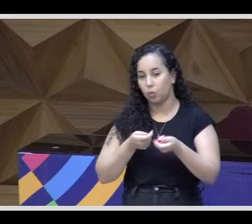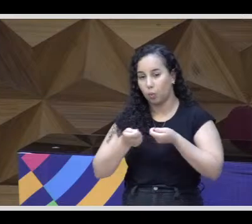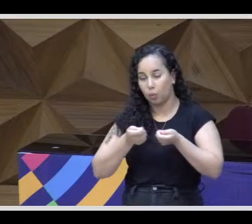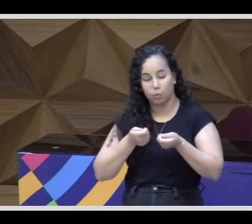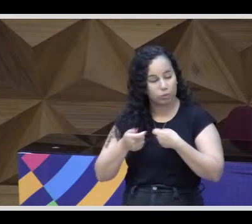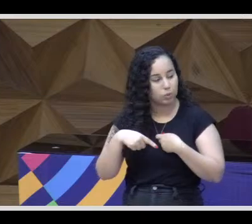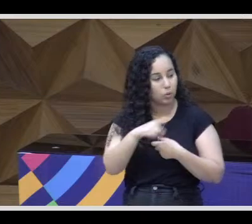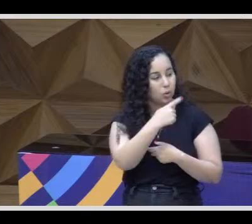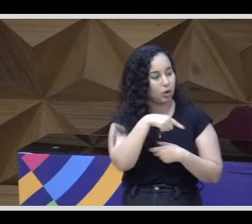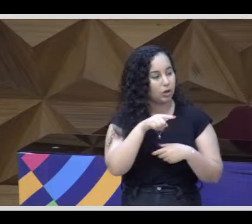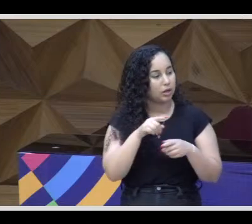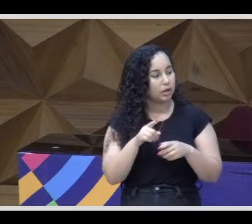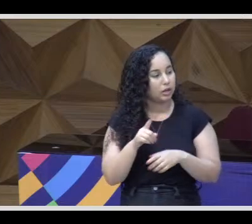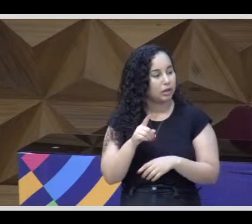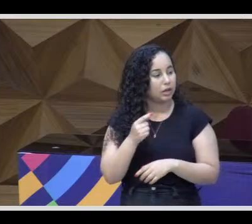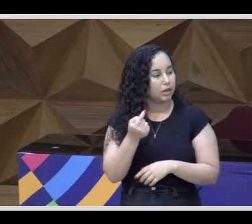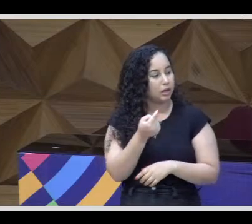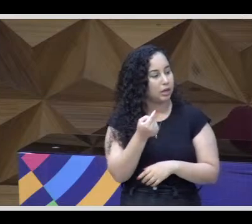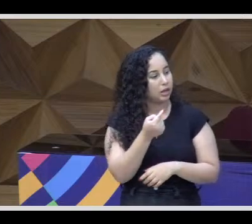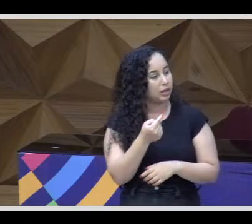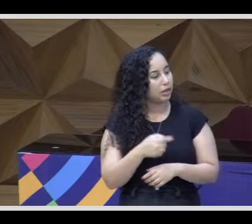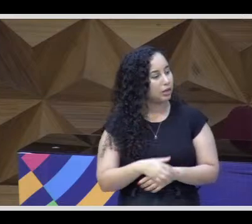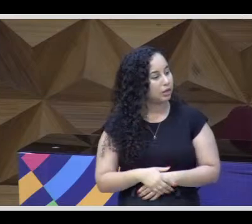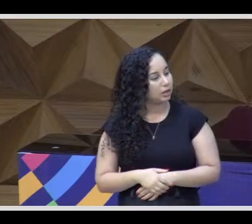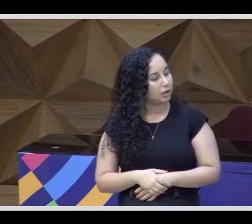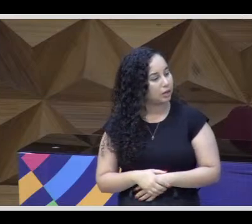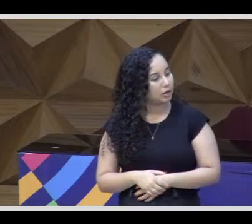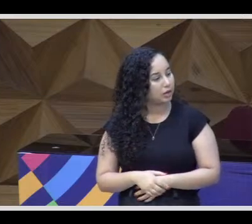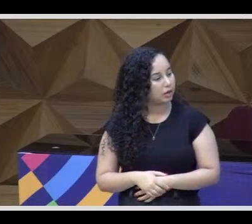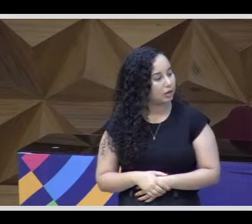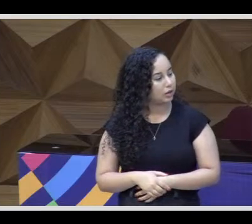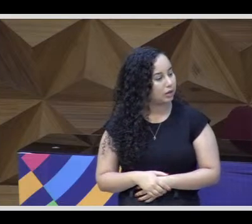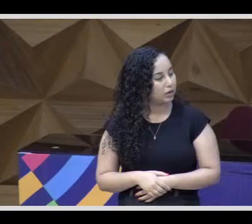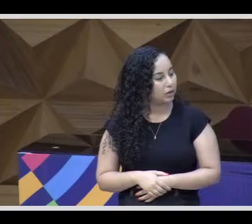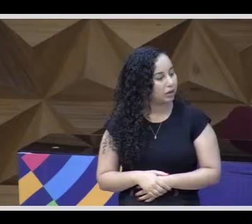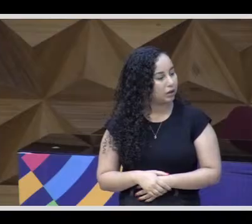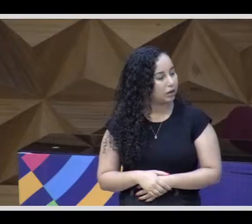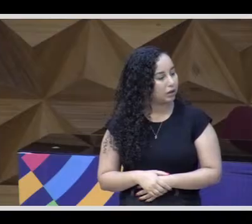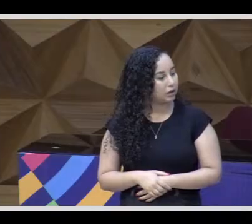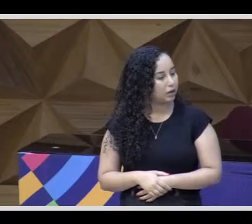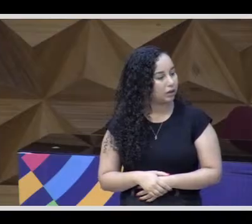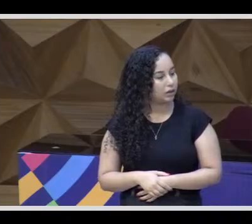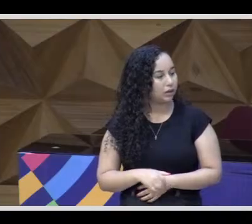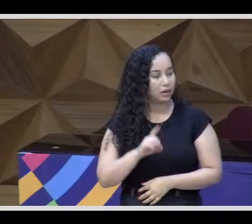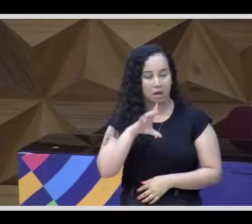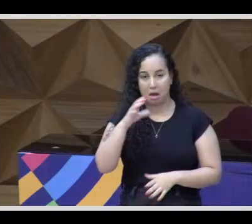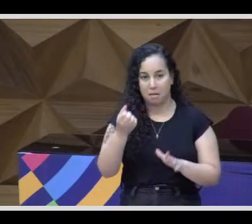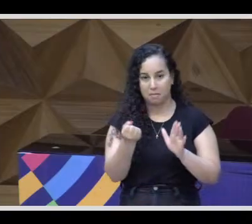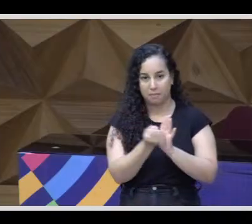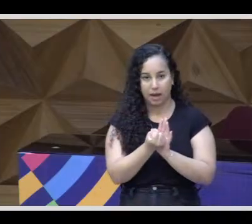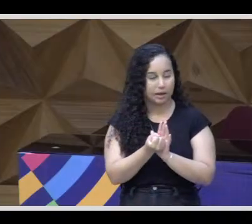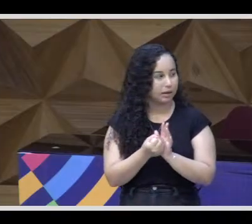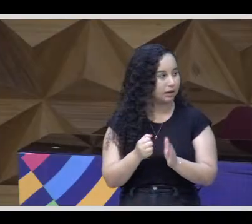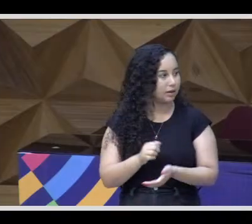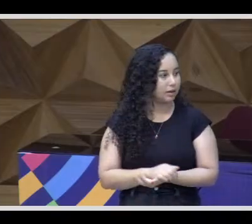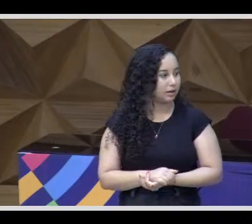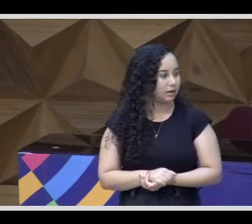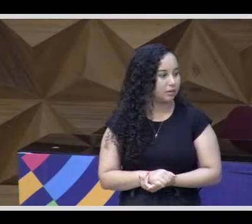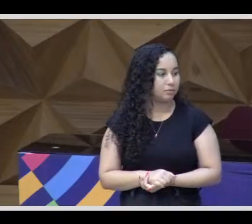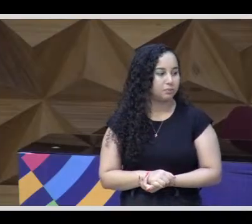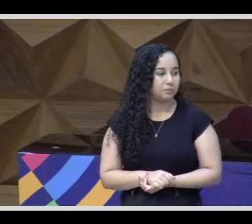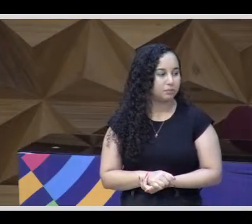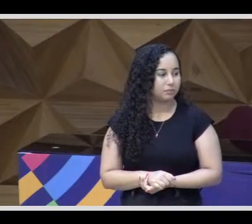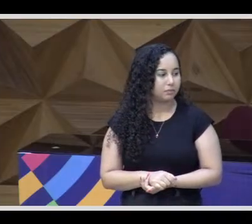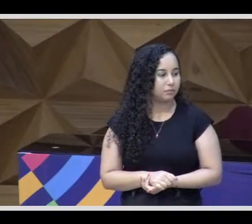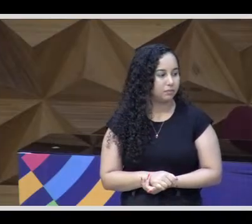we model the behavior of the brand. So the blue line is